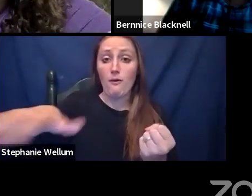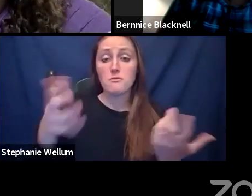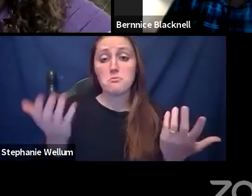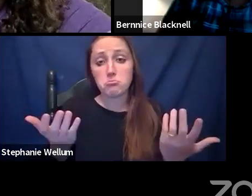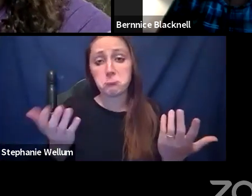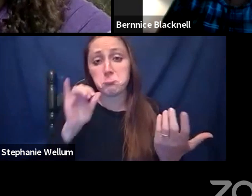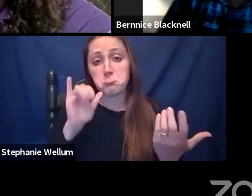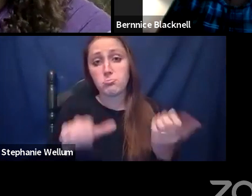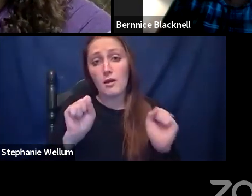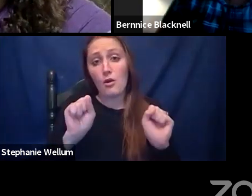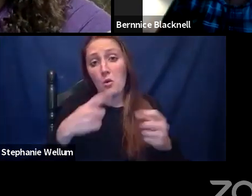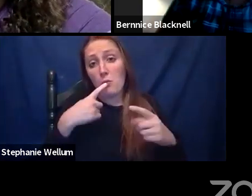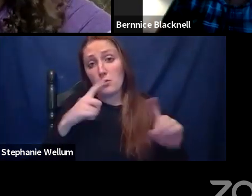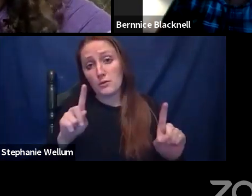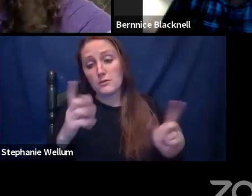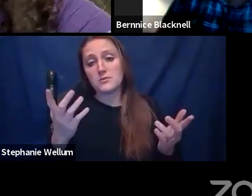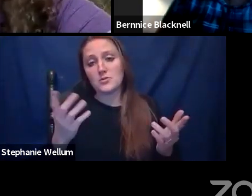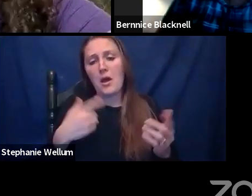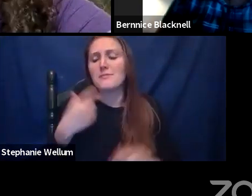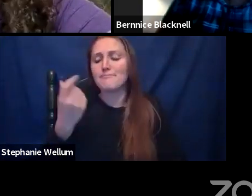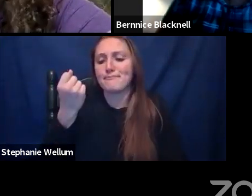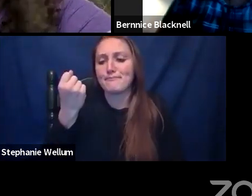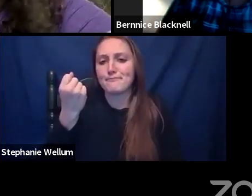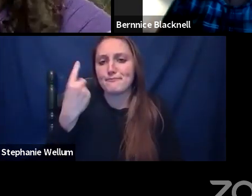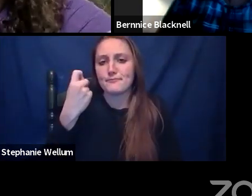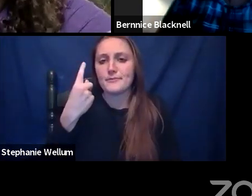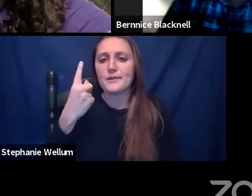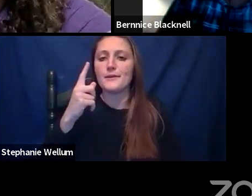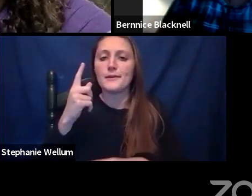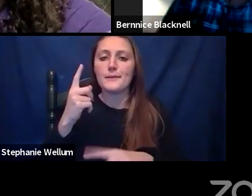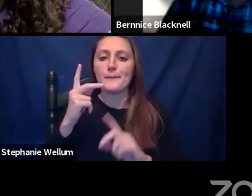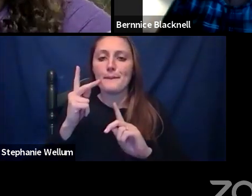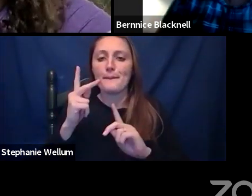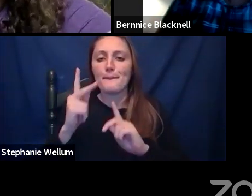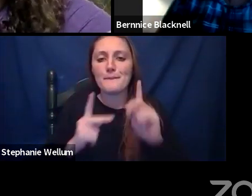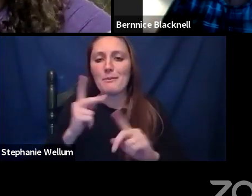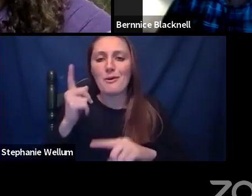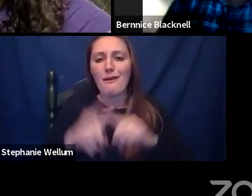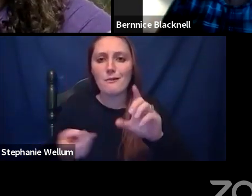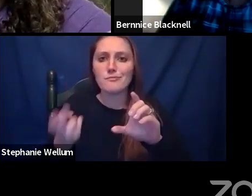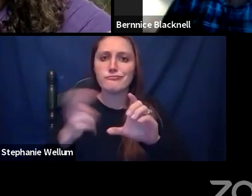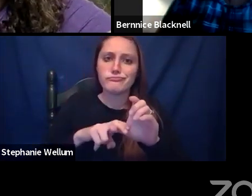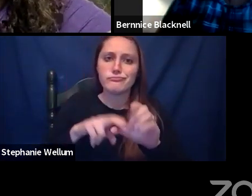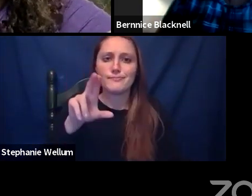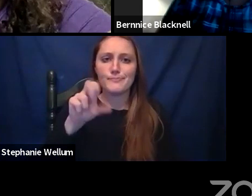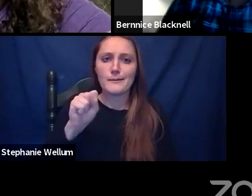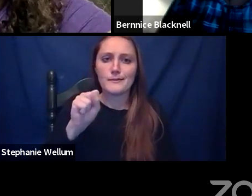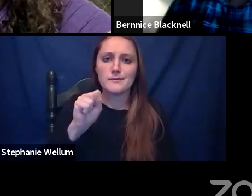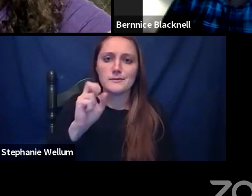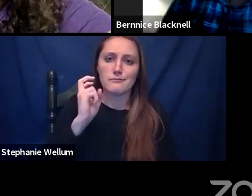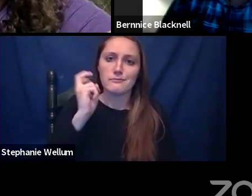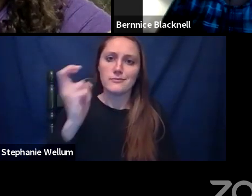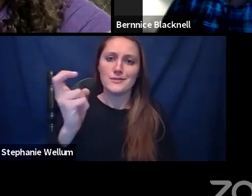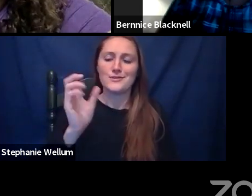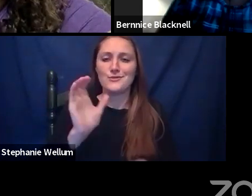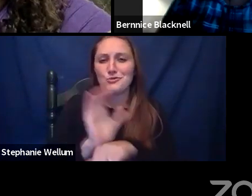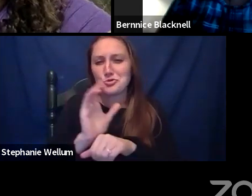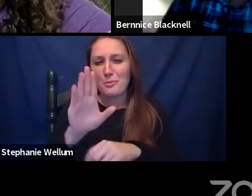that, because I do understand that, because you can't really put people on the buses, like on the church, they're too